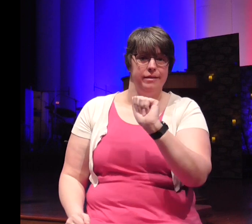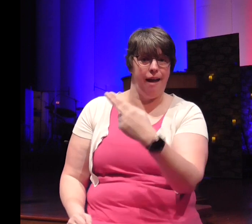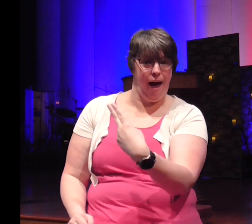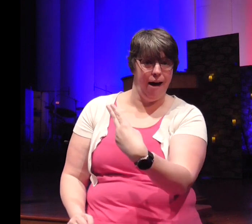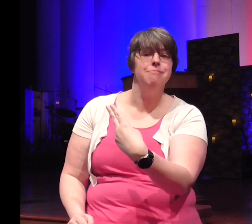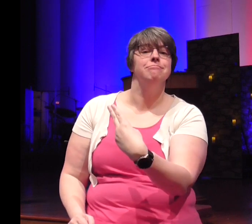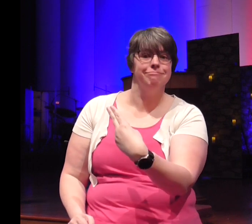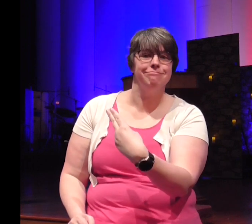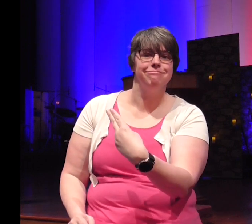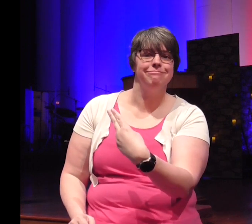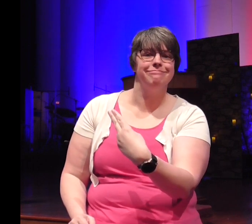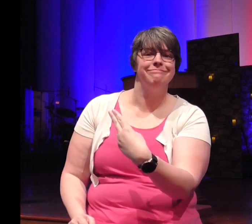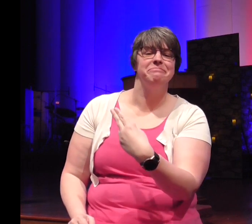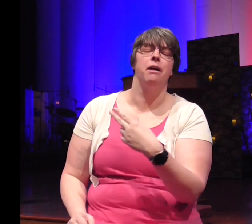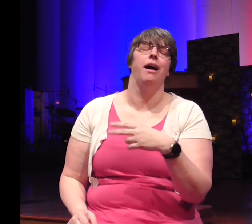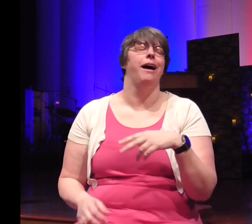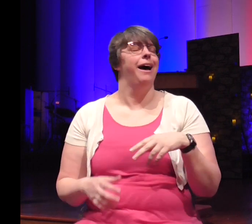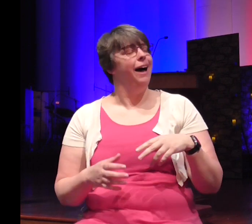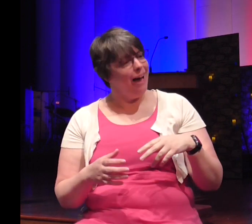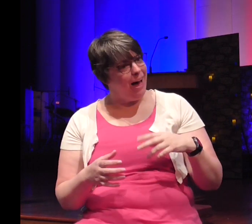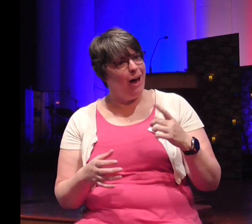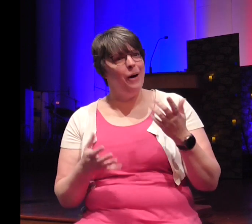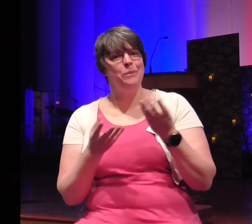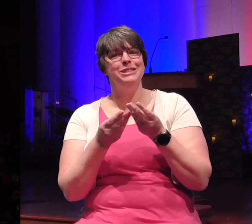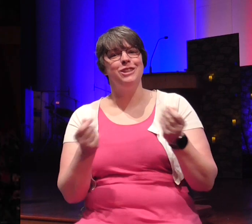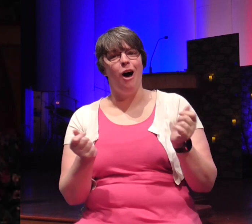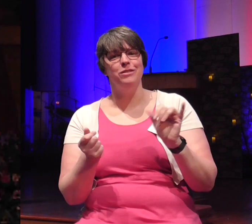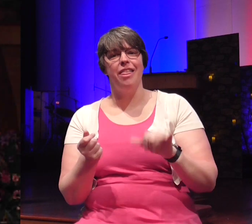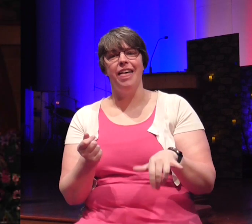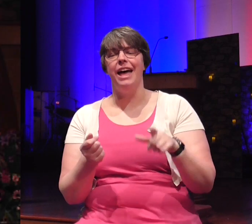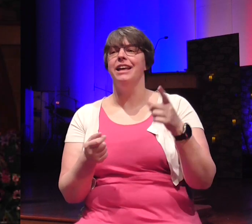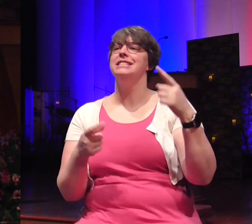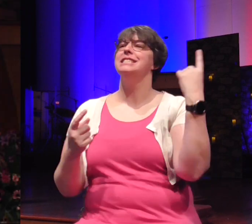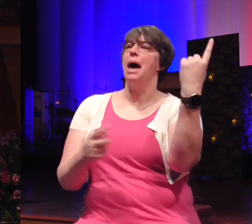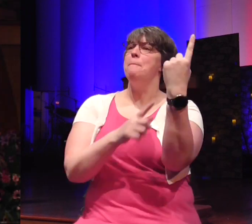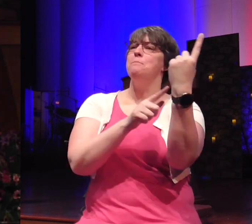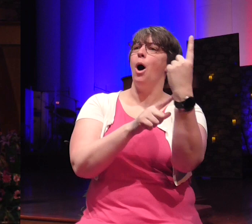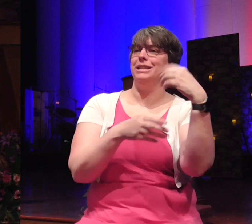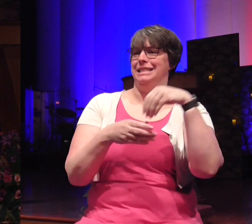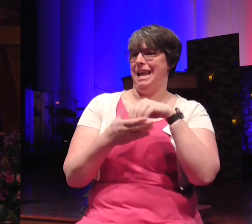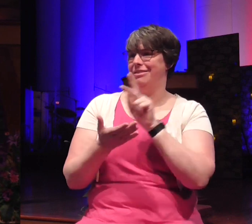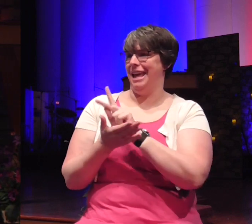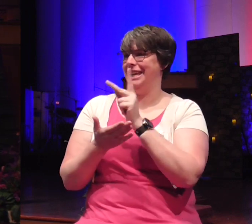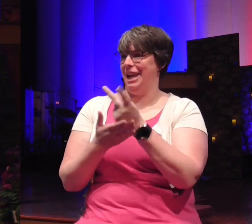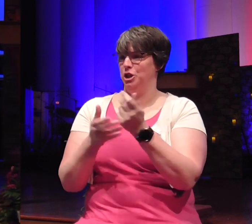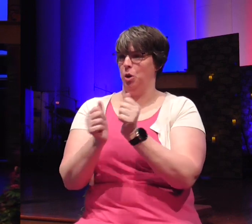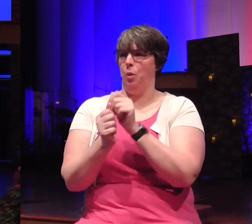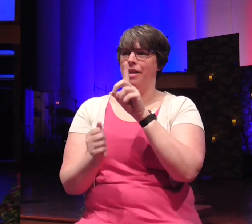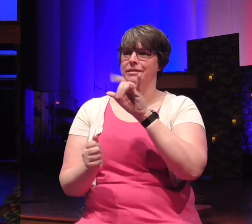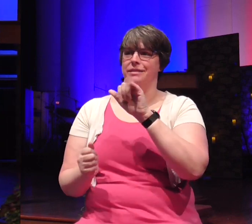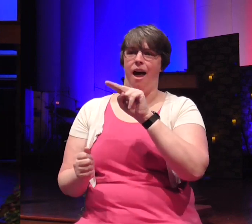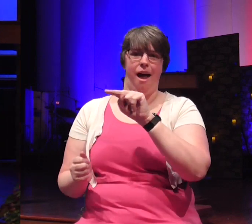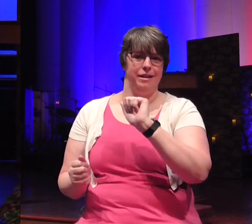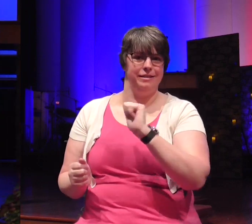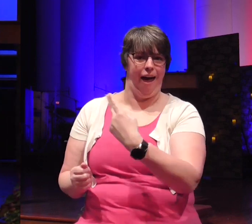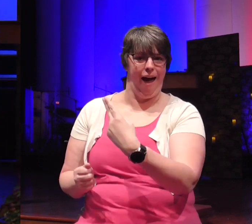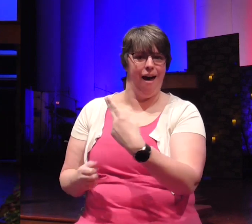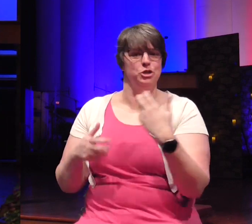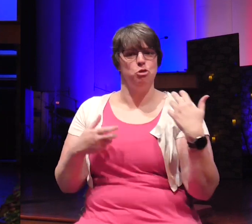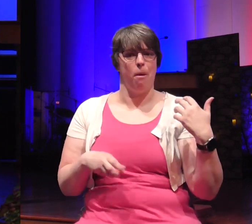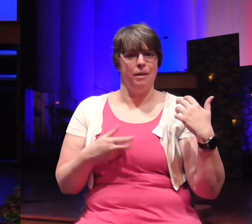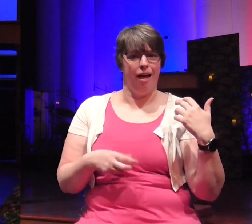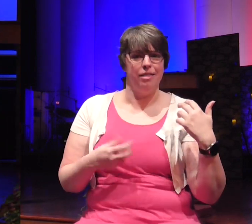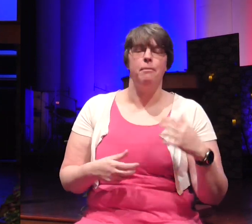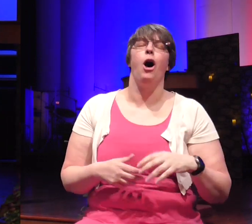So there it is, mystery solved. Someone's in the kitchen with Dinah strumming on the old banjo. Now we know. I thought of that also as this